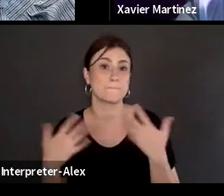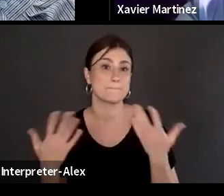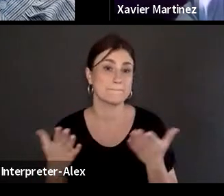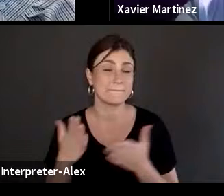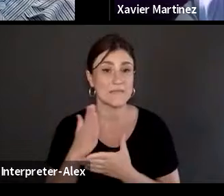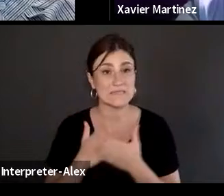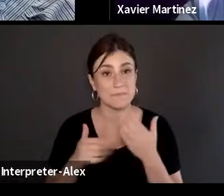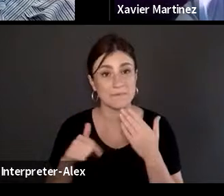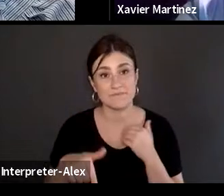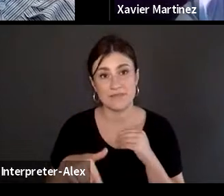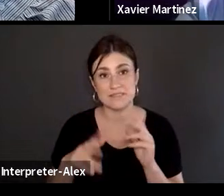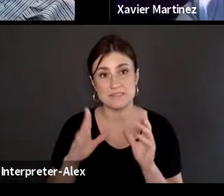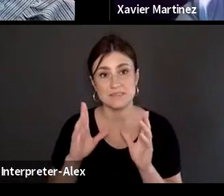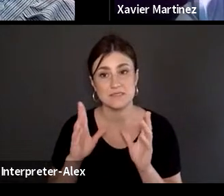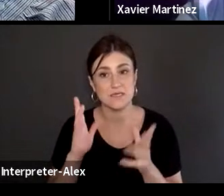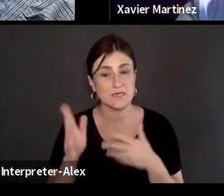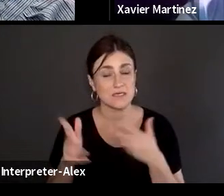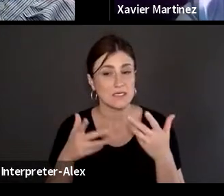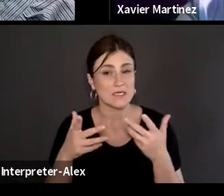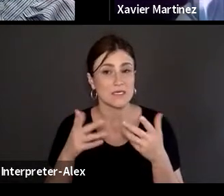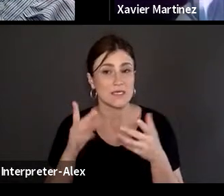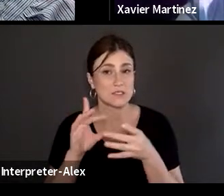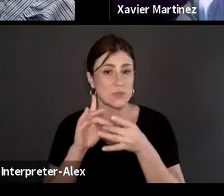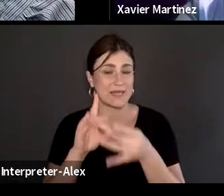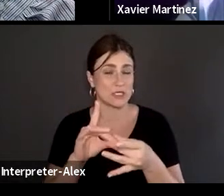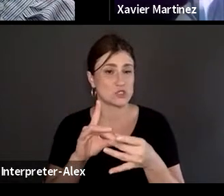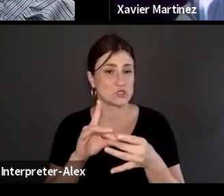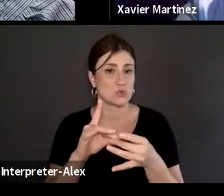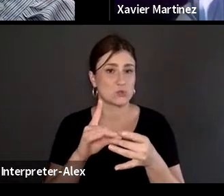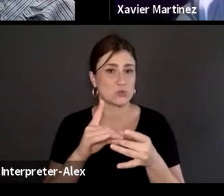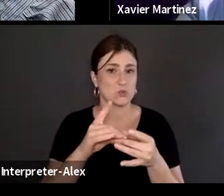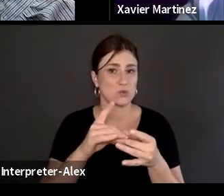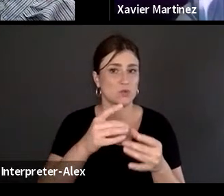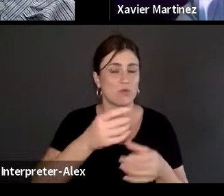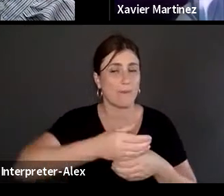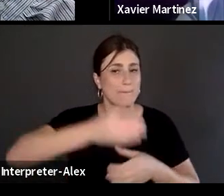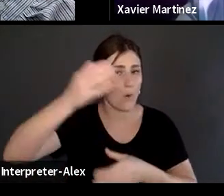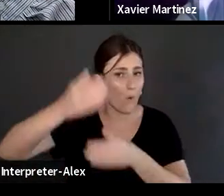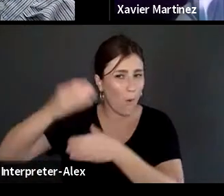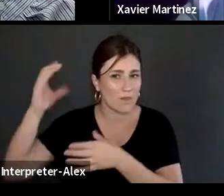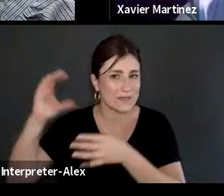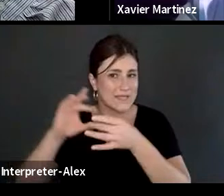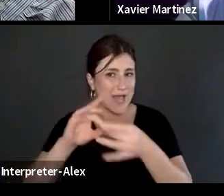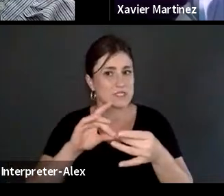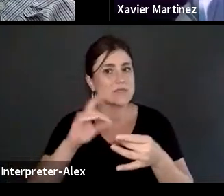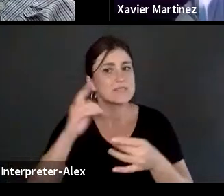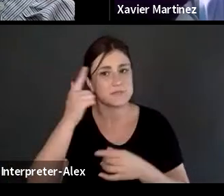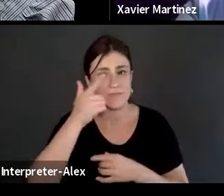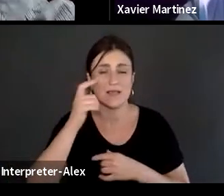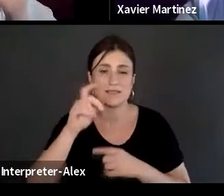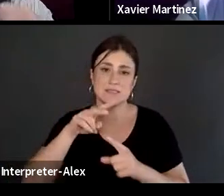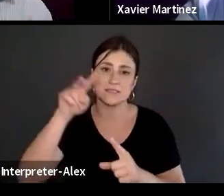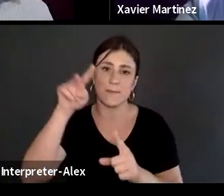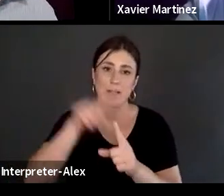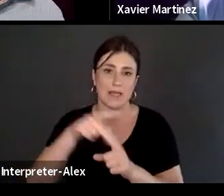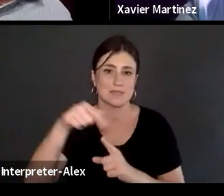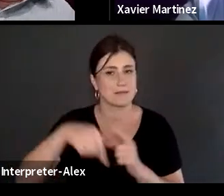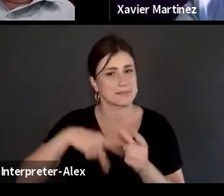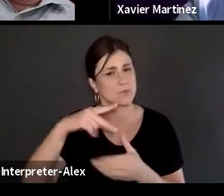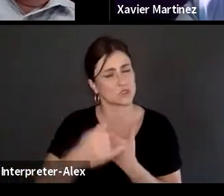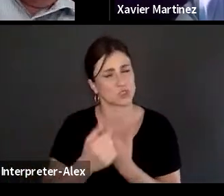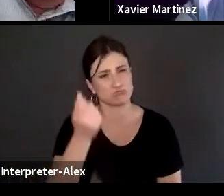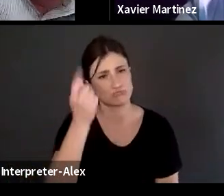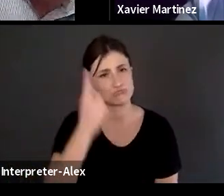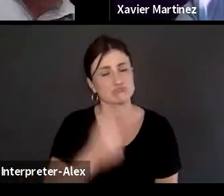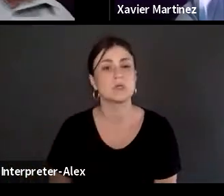certainly can appreciate where he's coming from, and I think that is pertinent to the application, because it's pertinent to the project. Okay, great. Thank you so much.